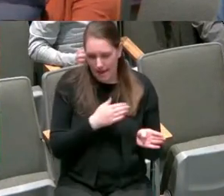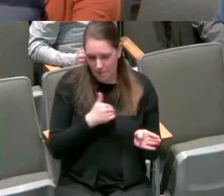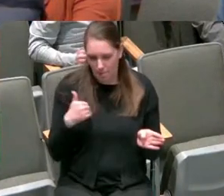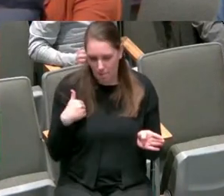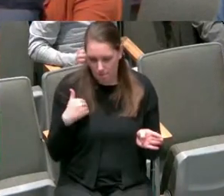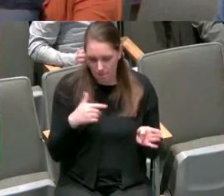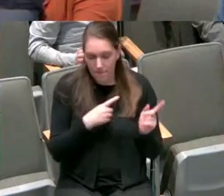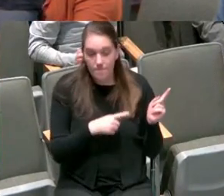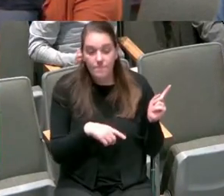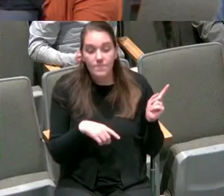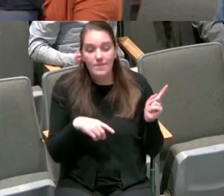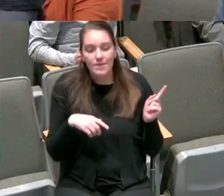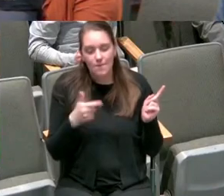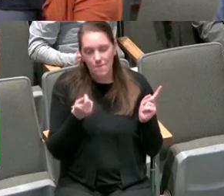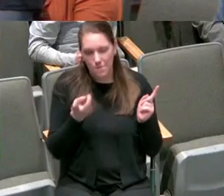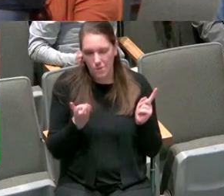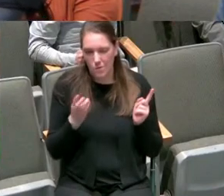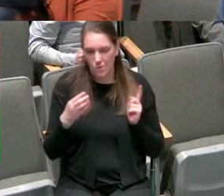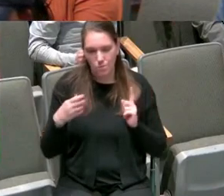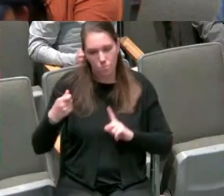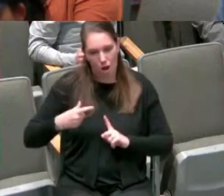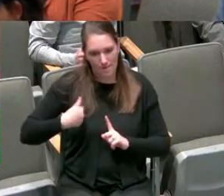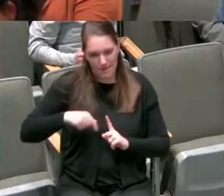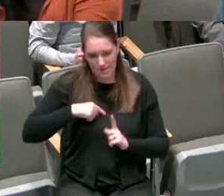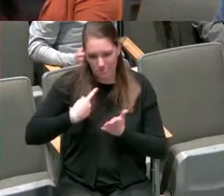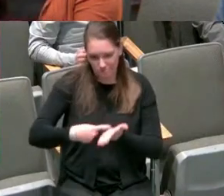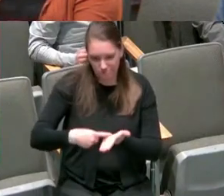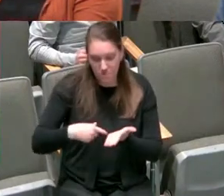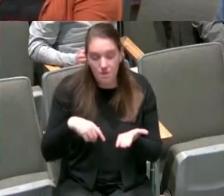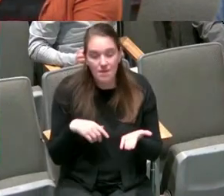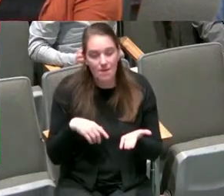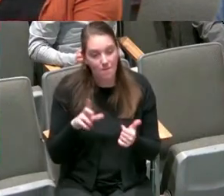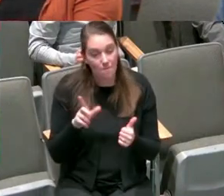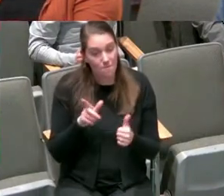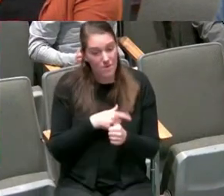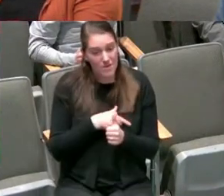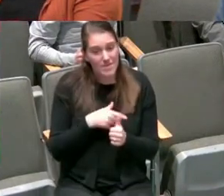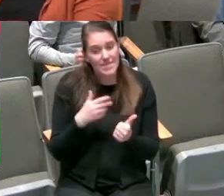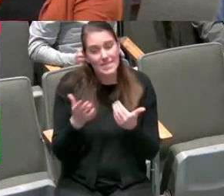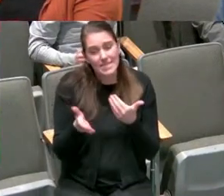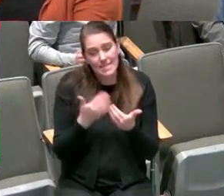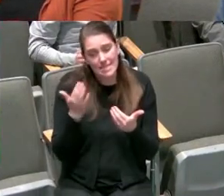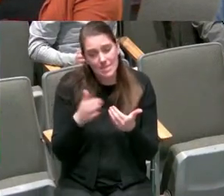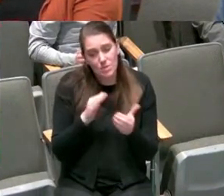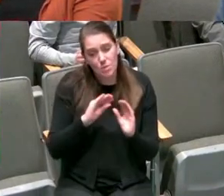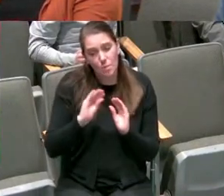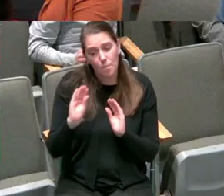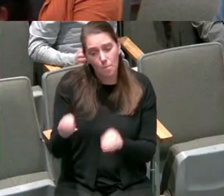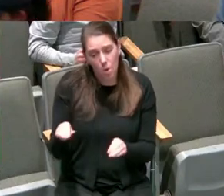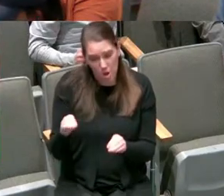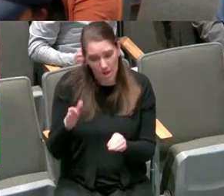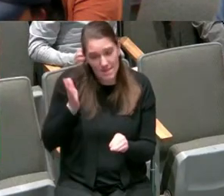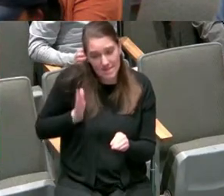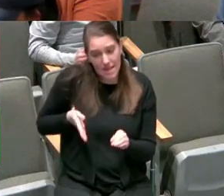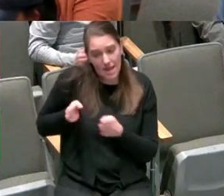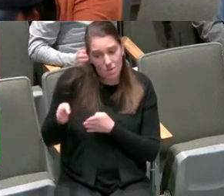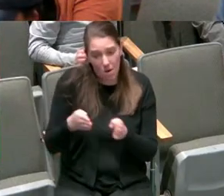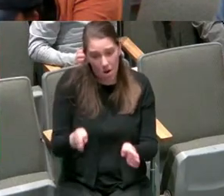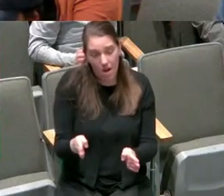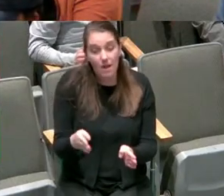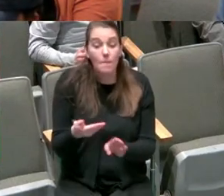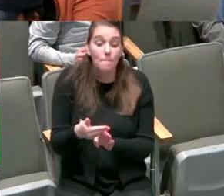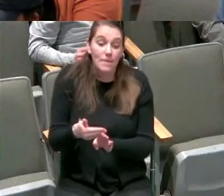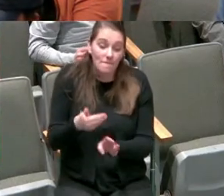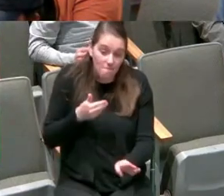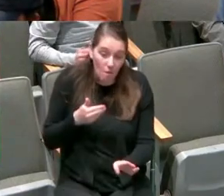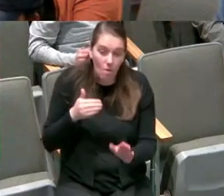that are that are prompting this the first is that we know it's it's much easier to put in a sidewalk or Trail like this before the